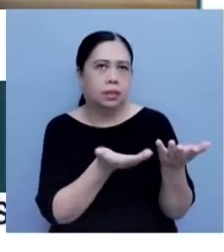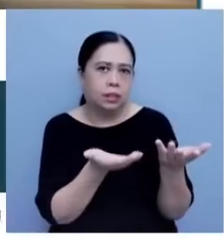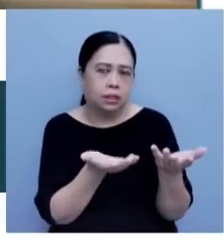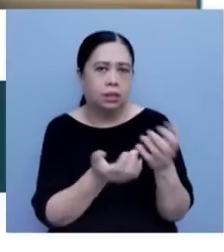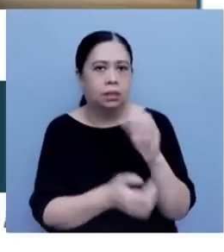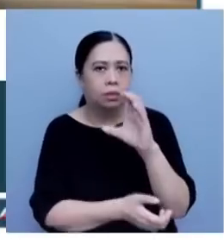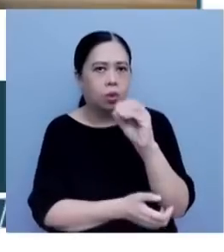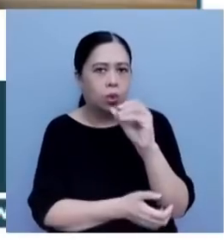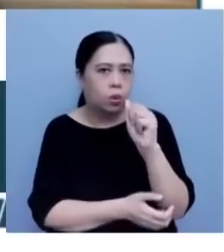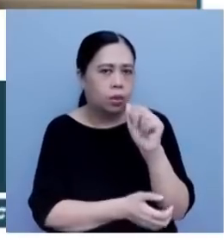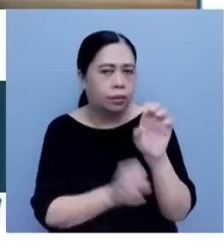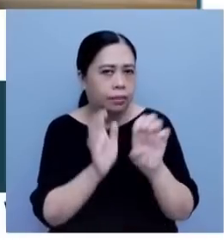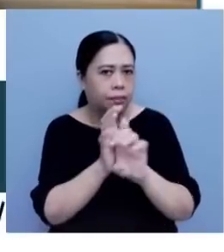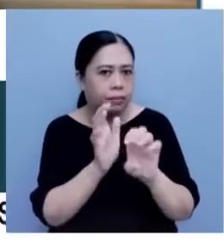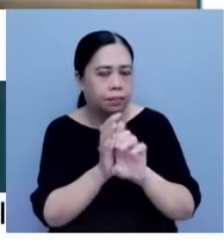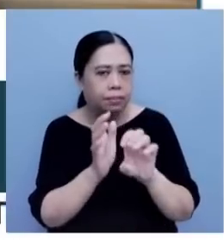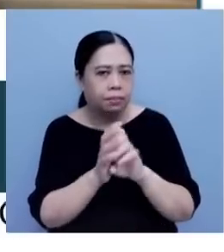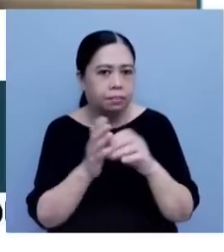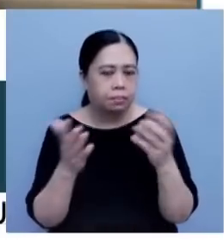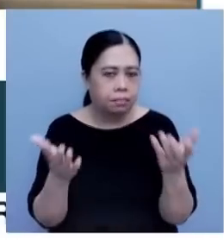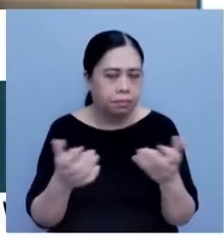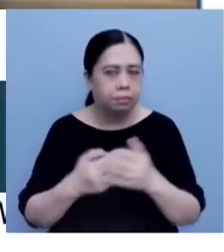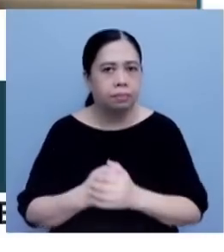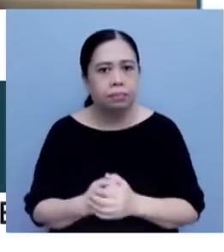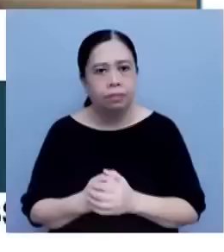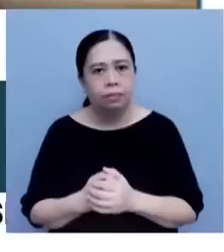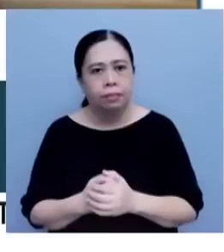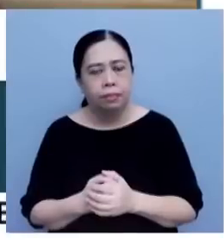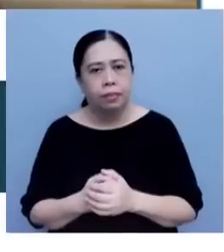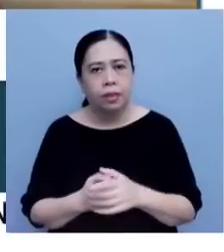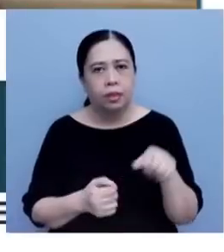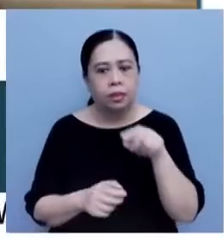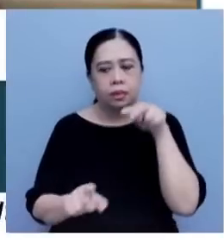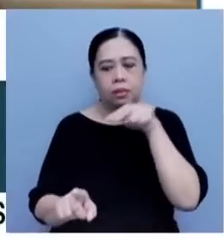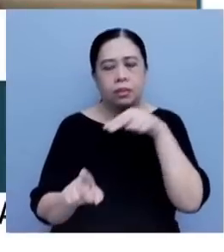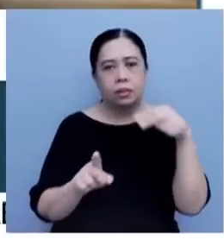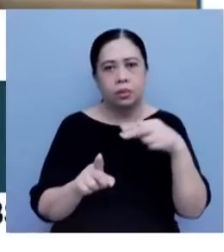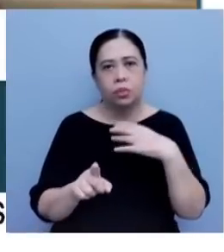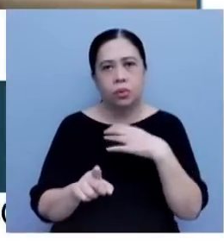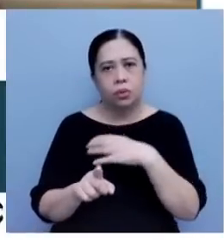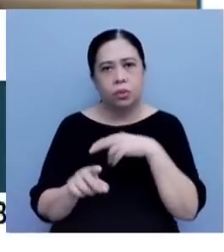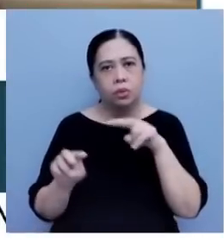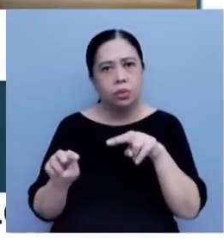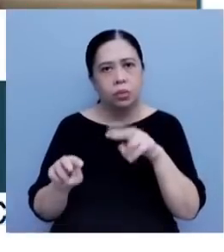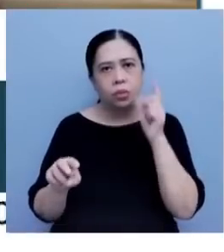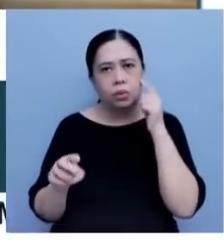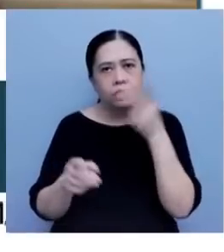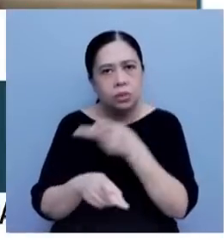submitted on a quarterly basis to the Oversight Committee of Congress. So,